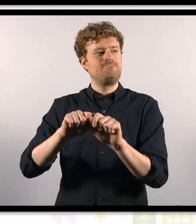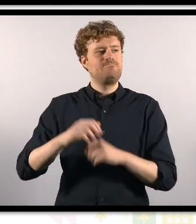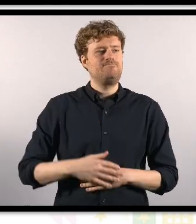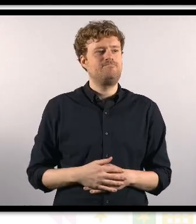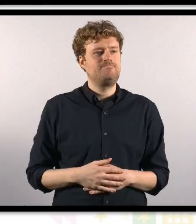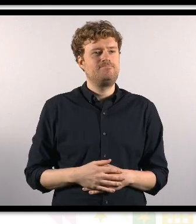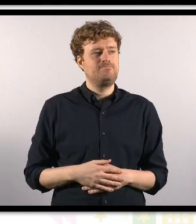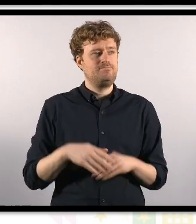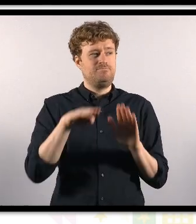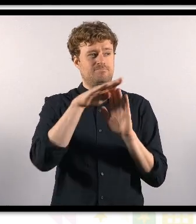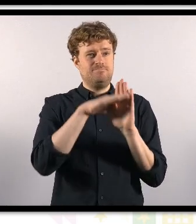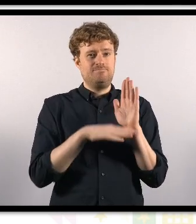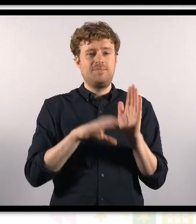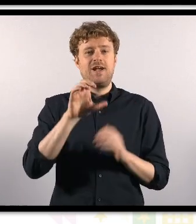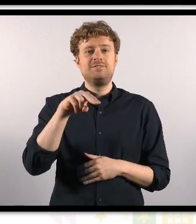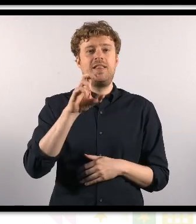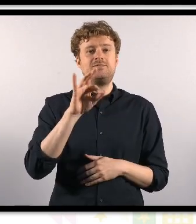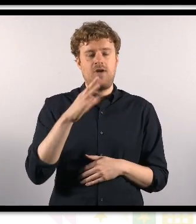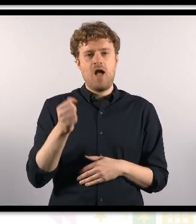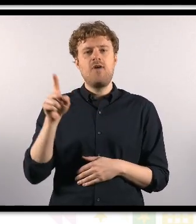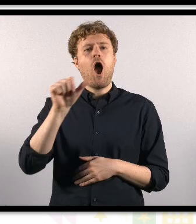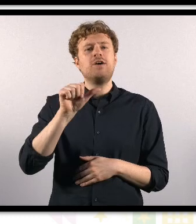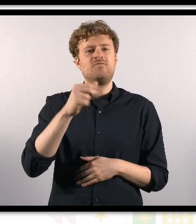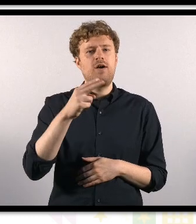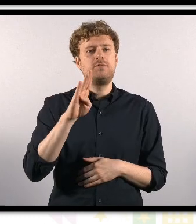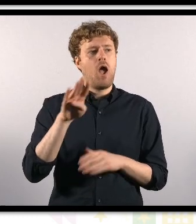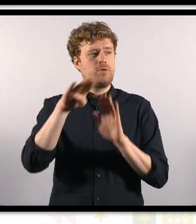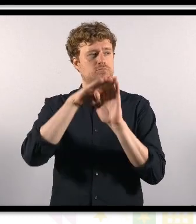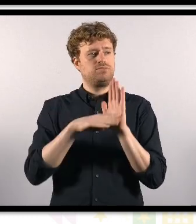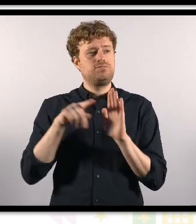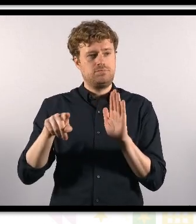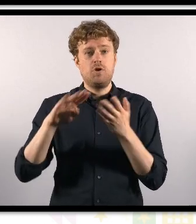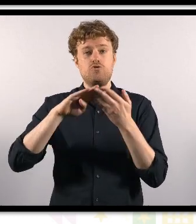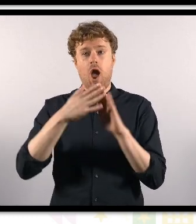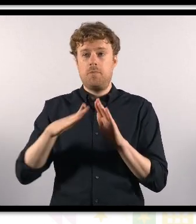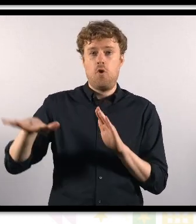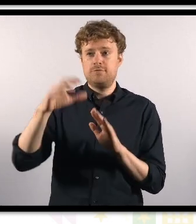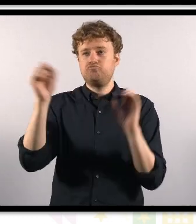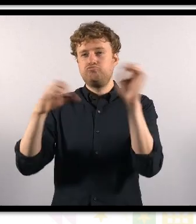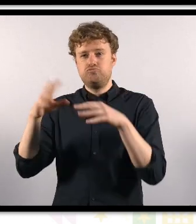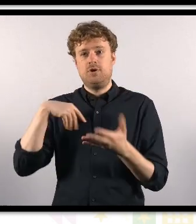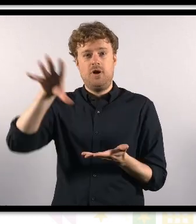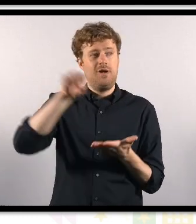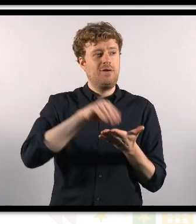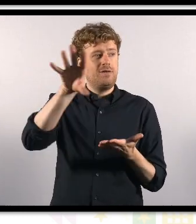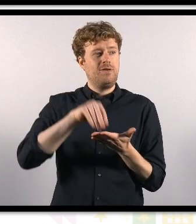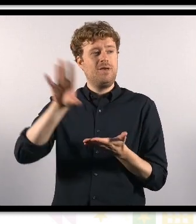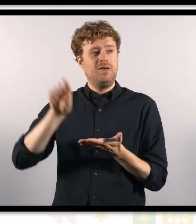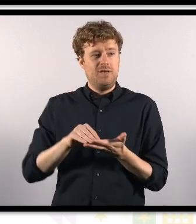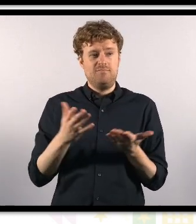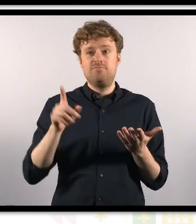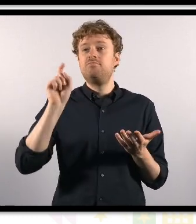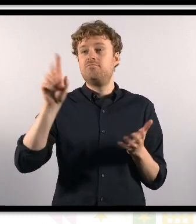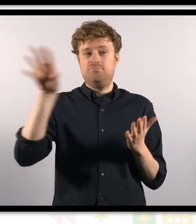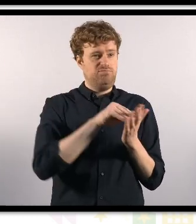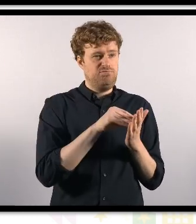running. We also use Artifact Hub for publishing UI plugins. Here, for example, we see the Flux plugin. Install that, immediately get a Flux-specific